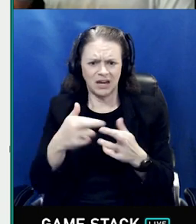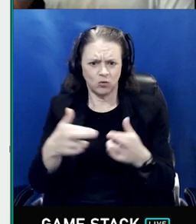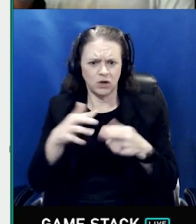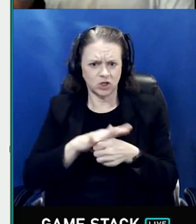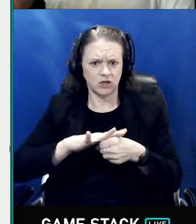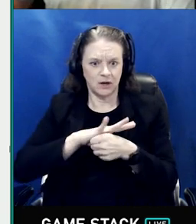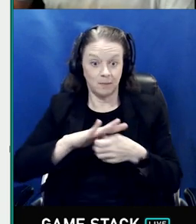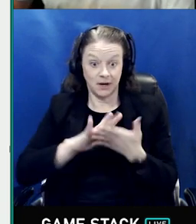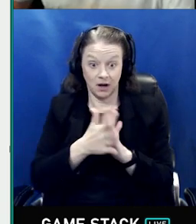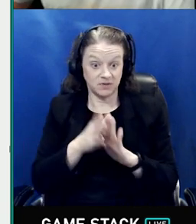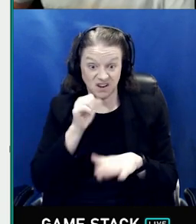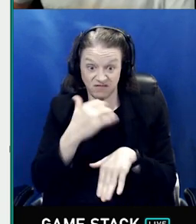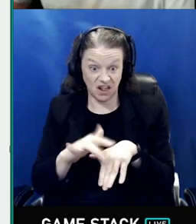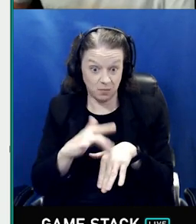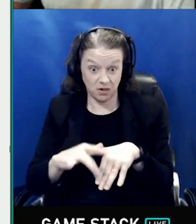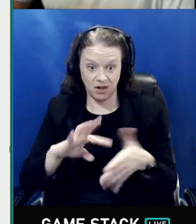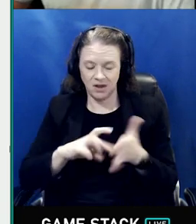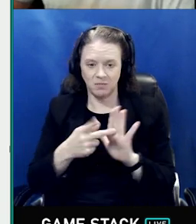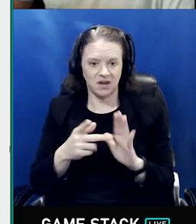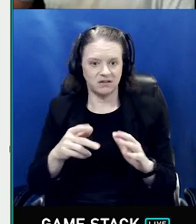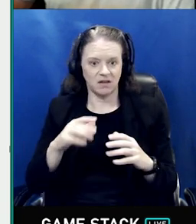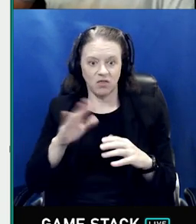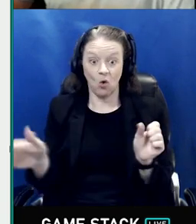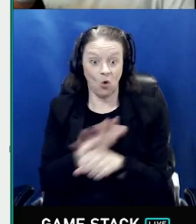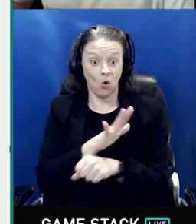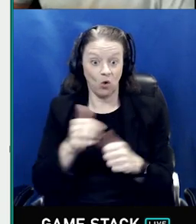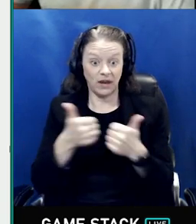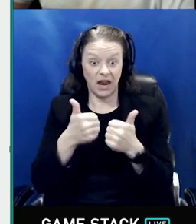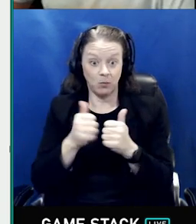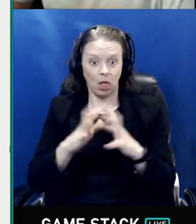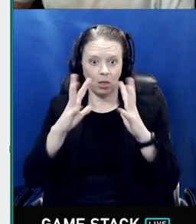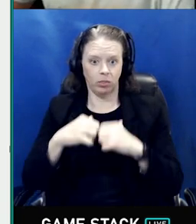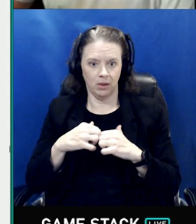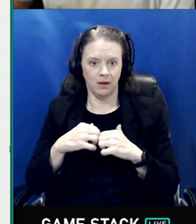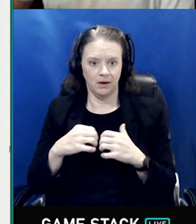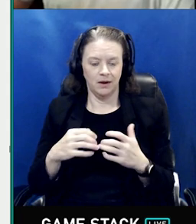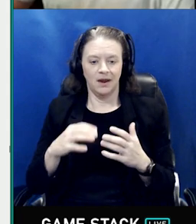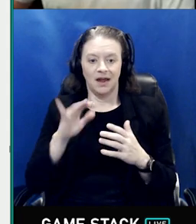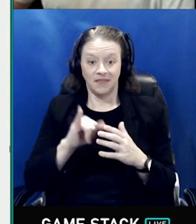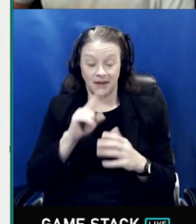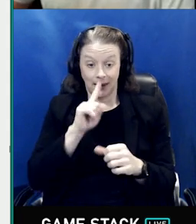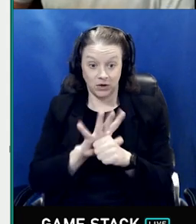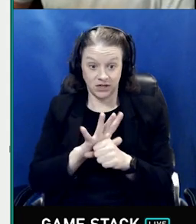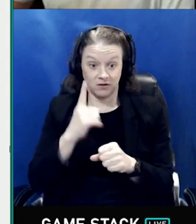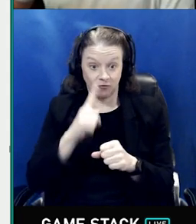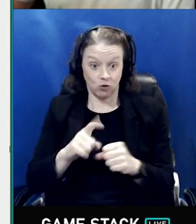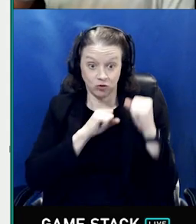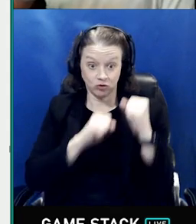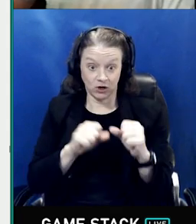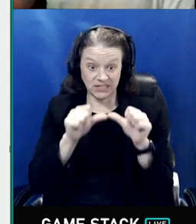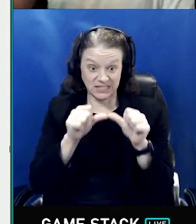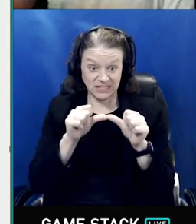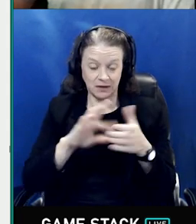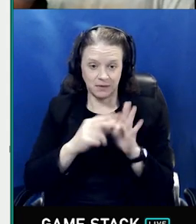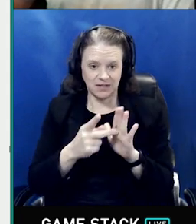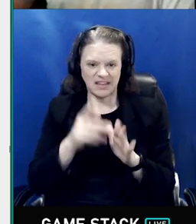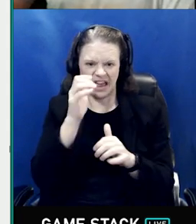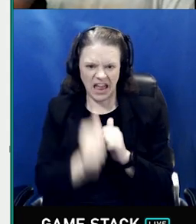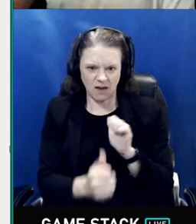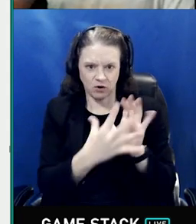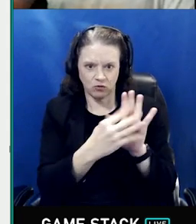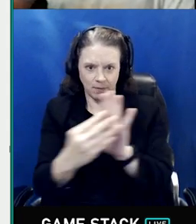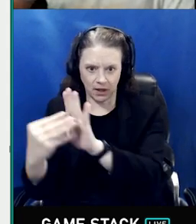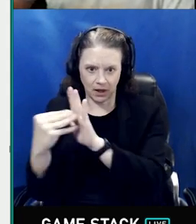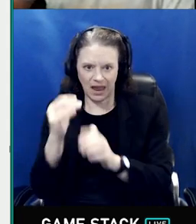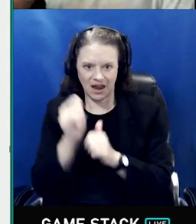unavailable. Right, because the guarantee for strong consistency is that your data is perfectly consistent for every replica or every node